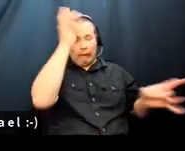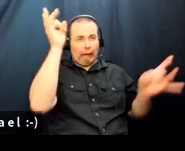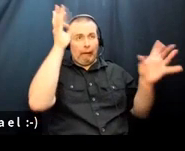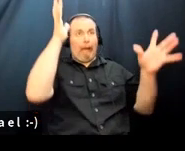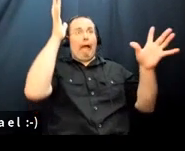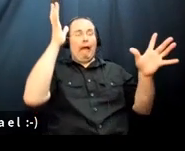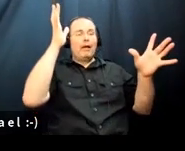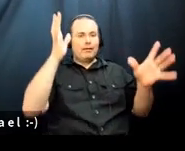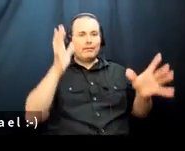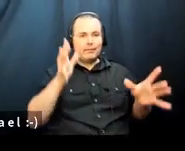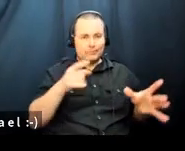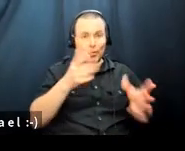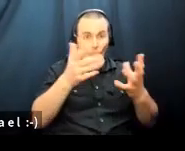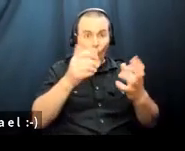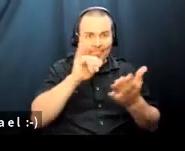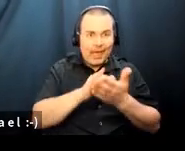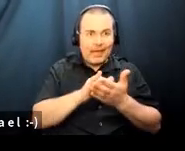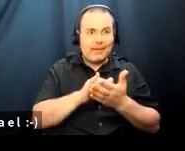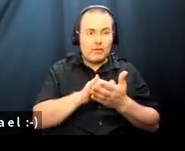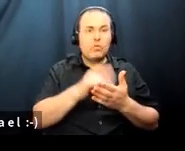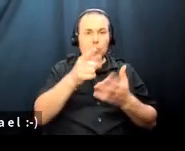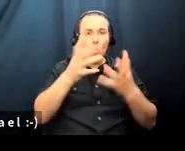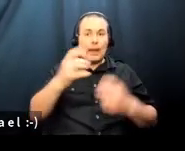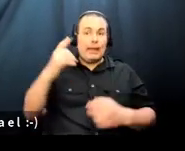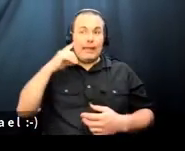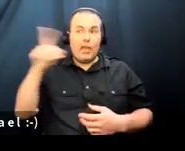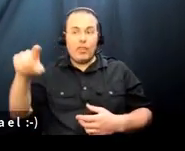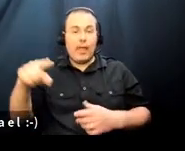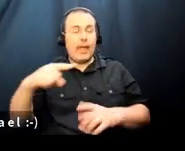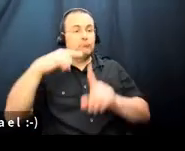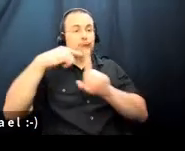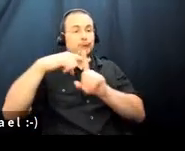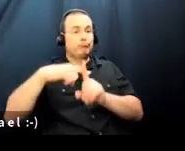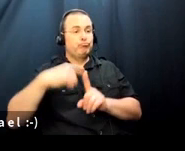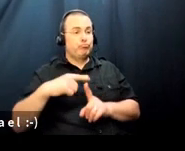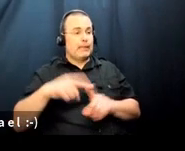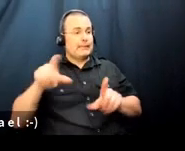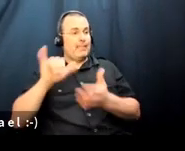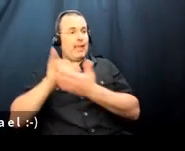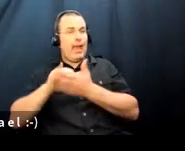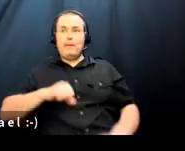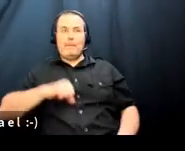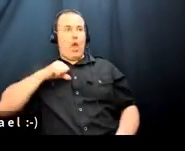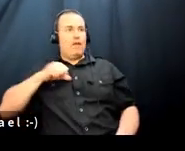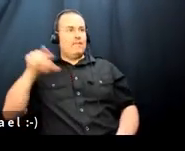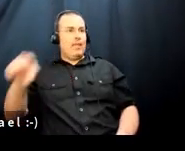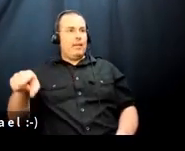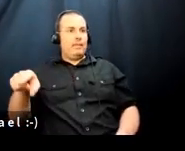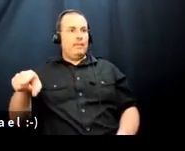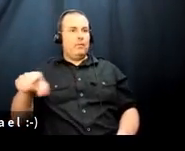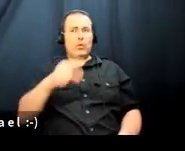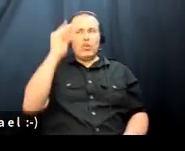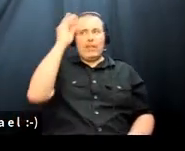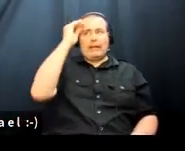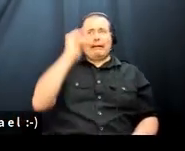that's exactly what you want. You want to hear, they did this, this, and this at school, and we're really proud of them. When you're thinking